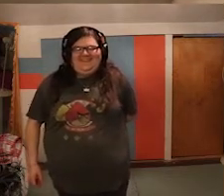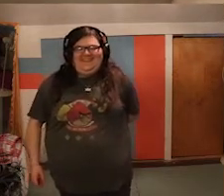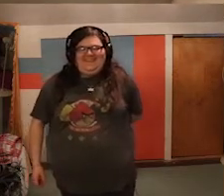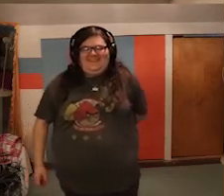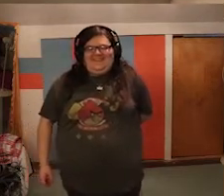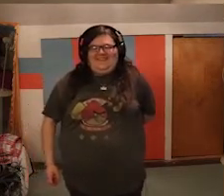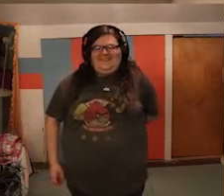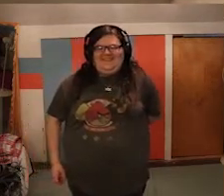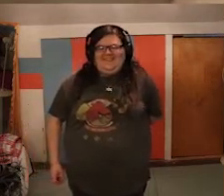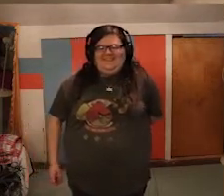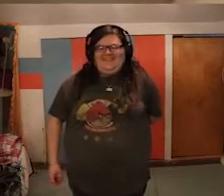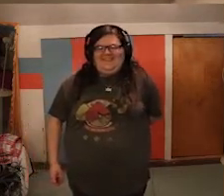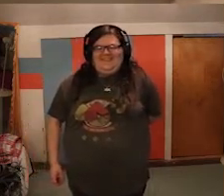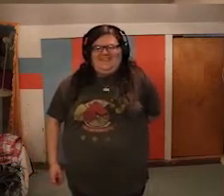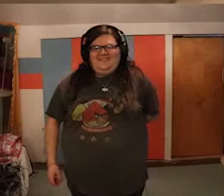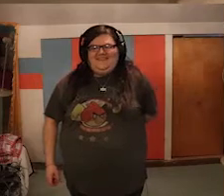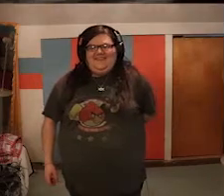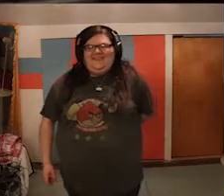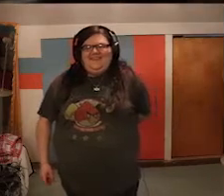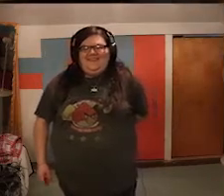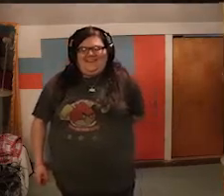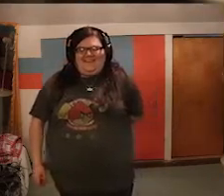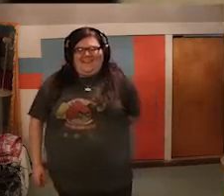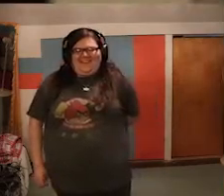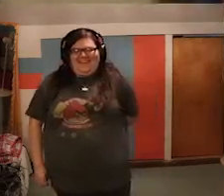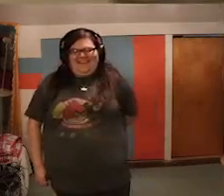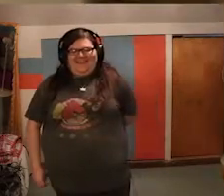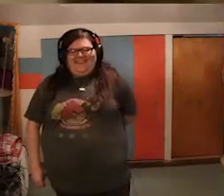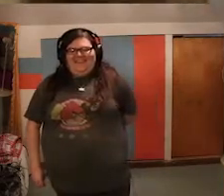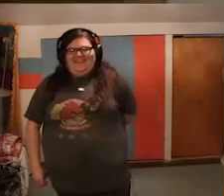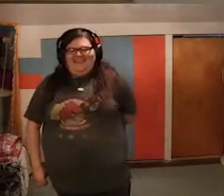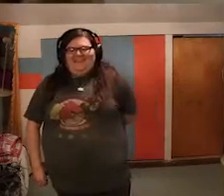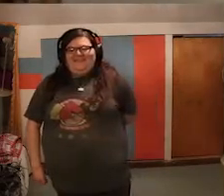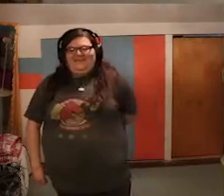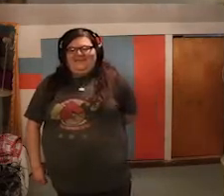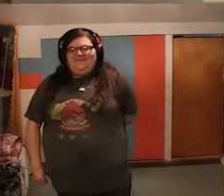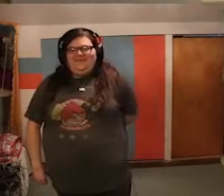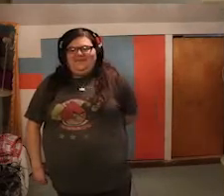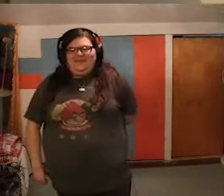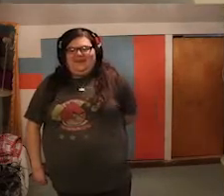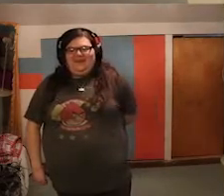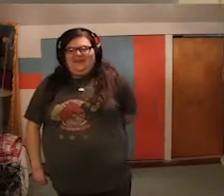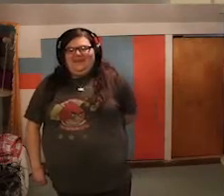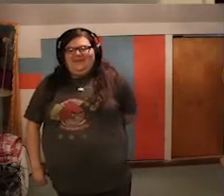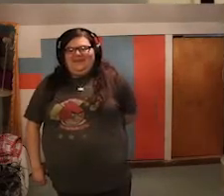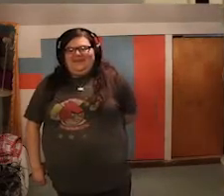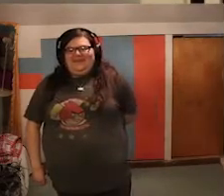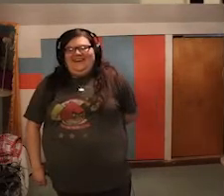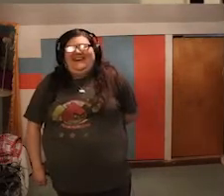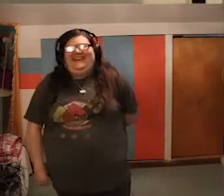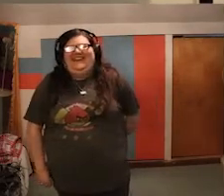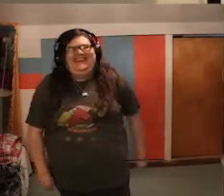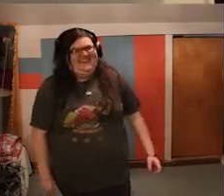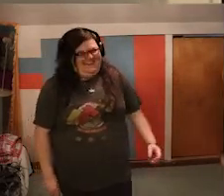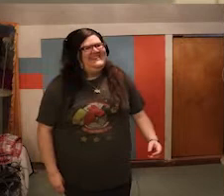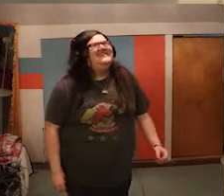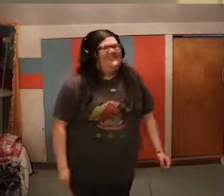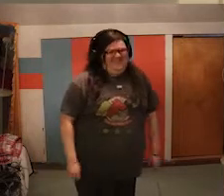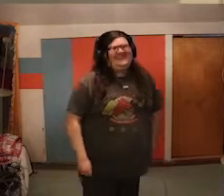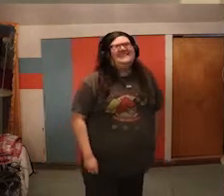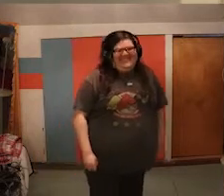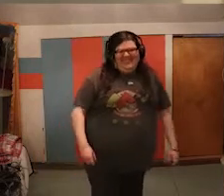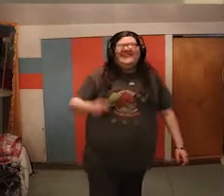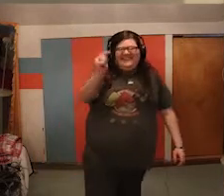this? And they're like, okay, it's kind of weird. To be fair, they're like, a lot better than JJ's one. Like, JJ's one, he made me,